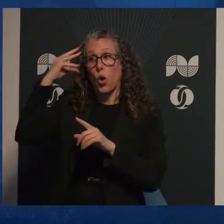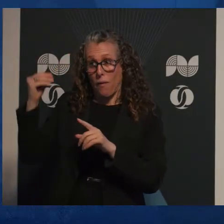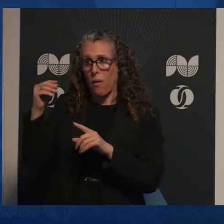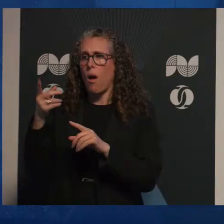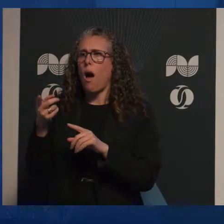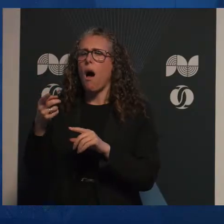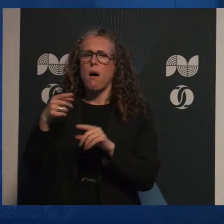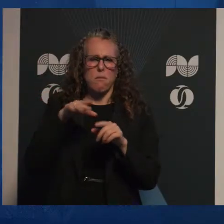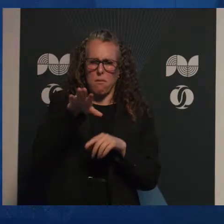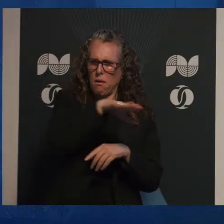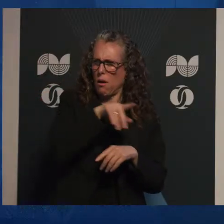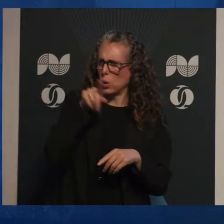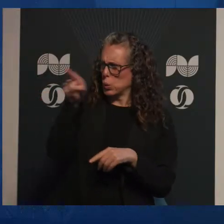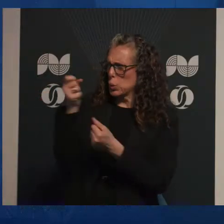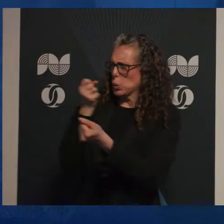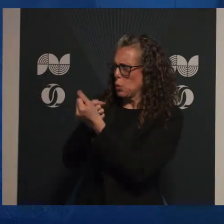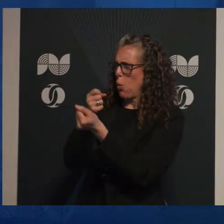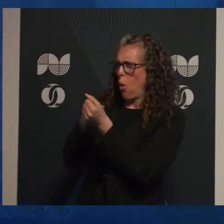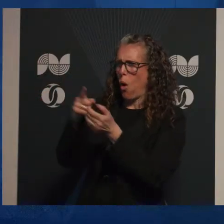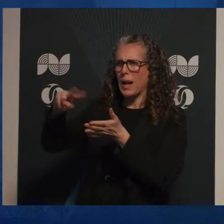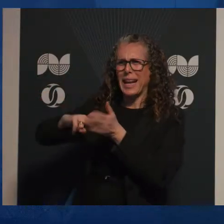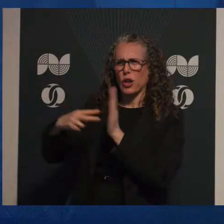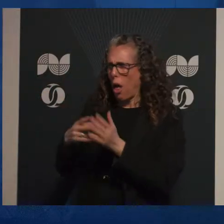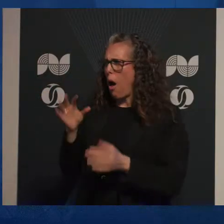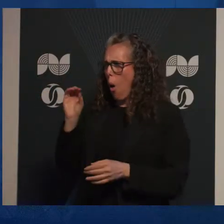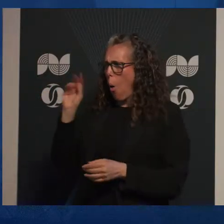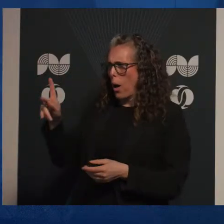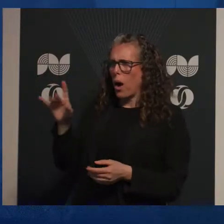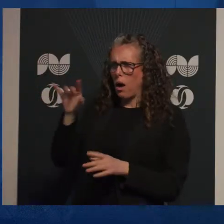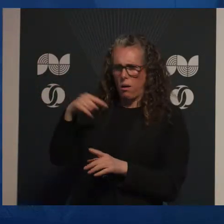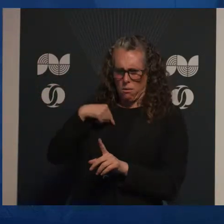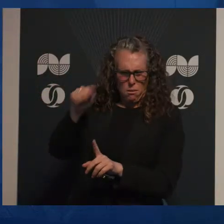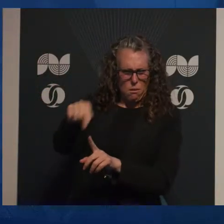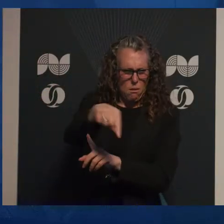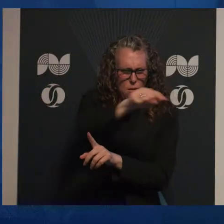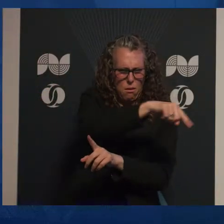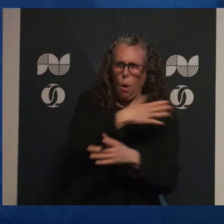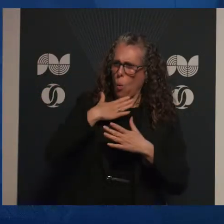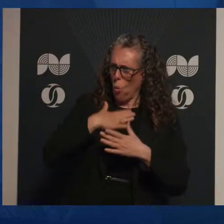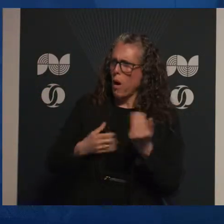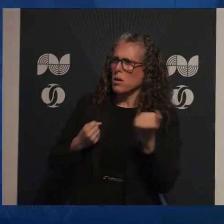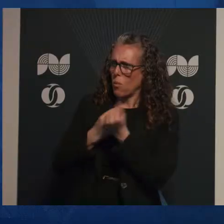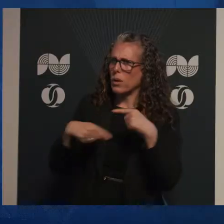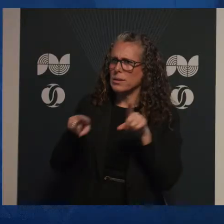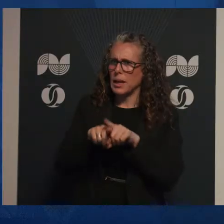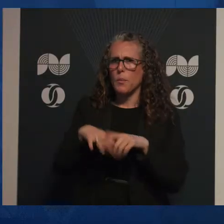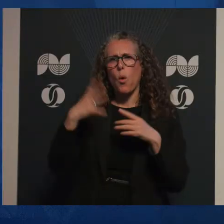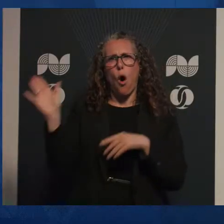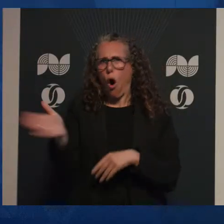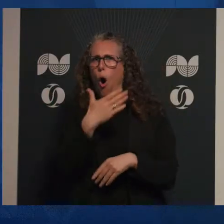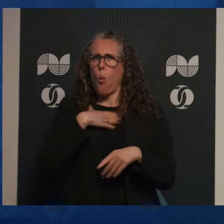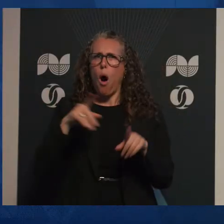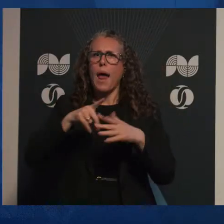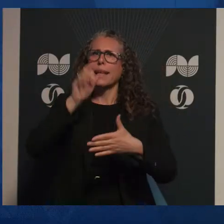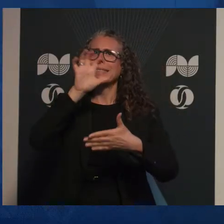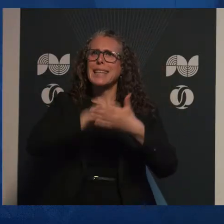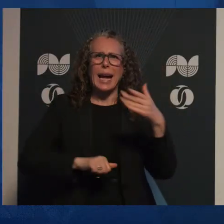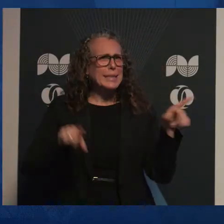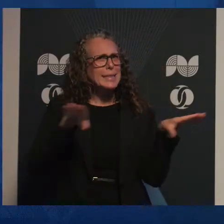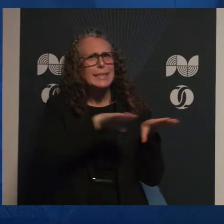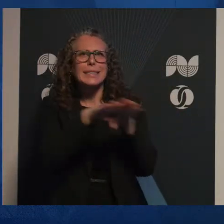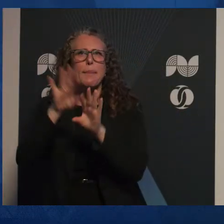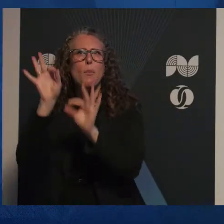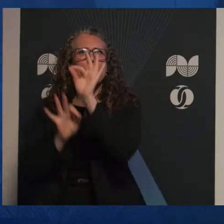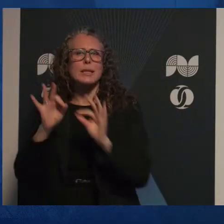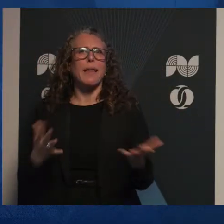you supporting the IT industry? Why are you not supporting the other economic sectors? Everybody wants a 7% single tax. And we get that question